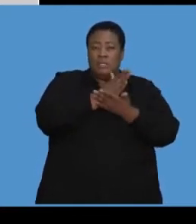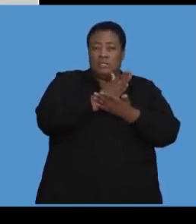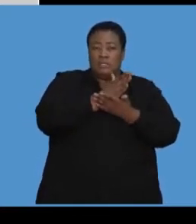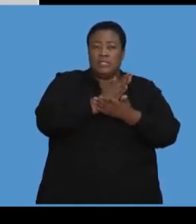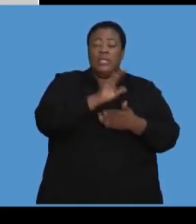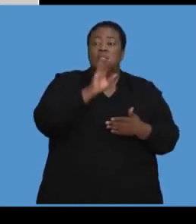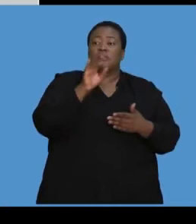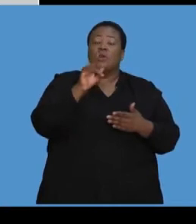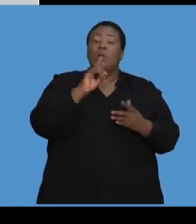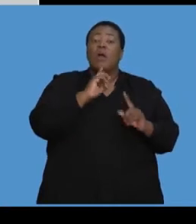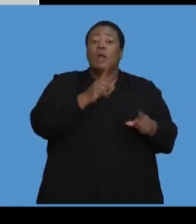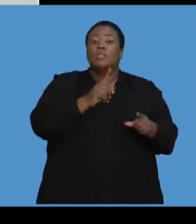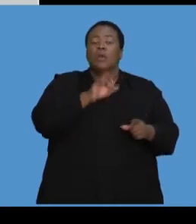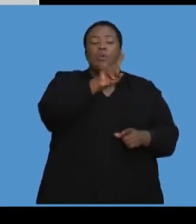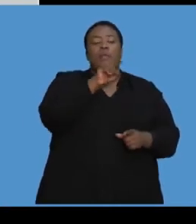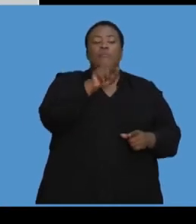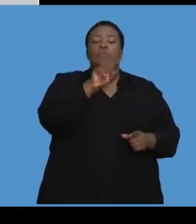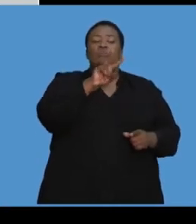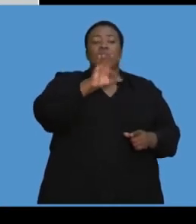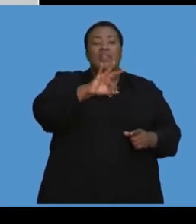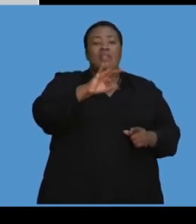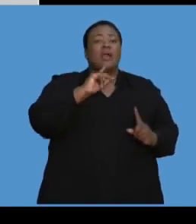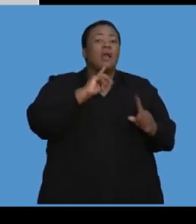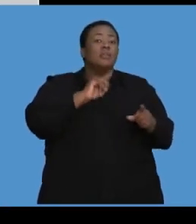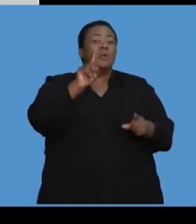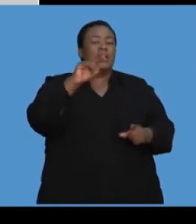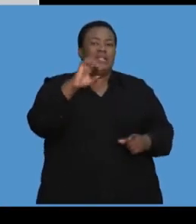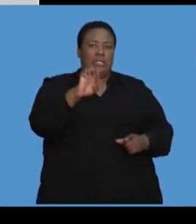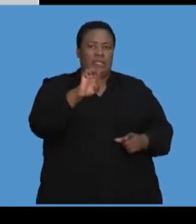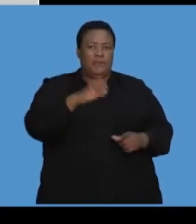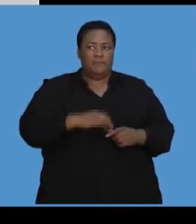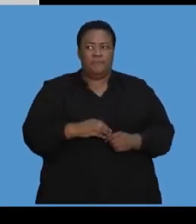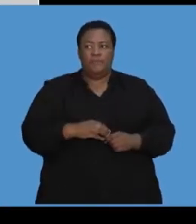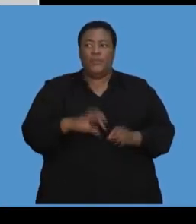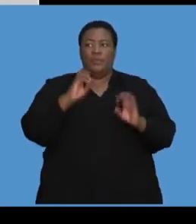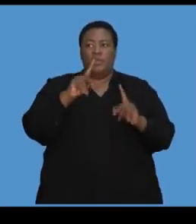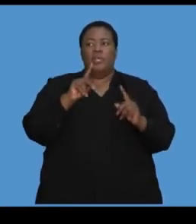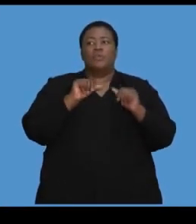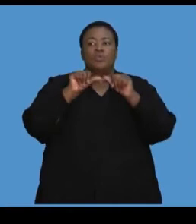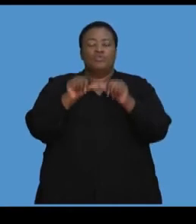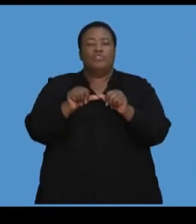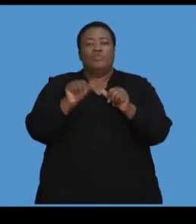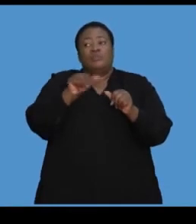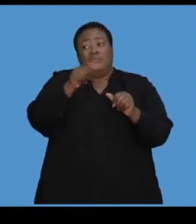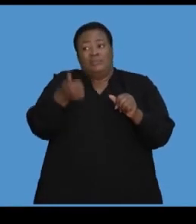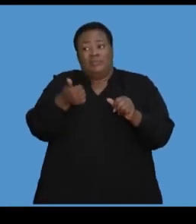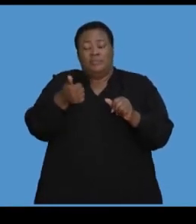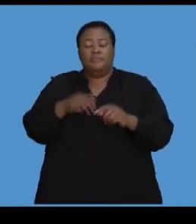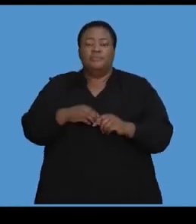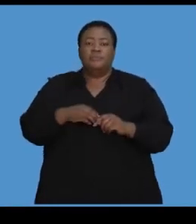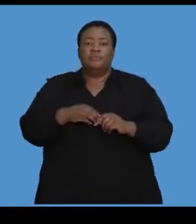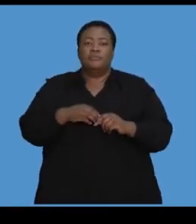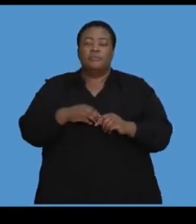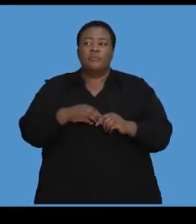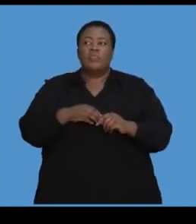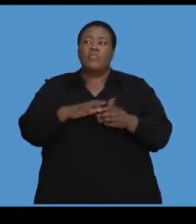there is 1.23 is E. Right? Let's continue to the next slide on our terminology. It says